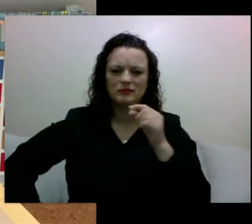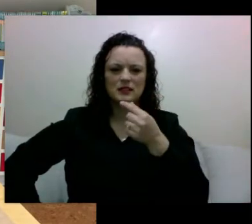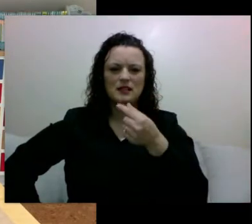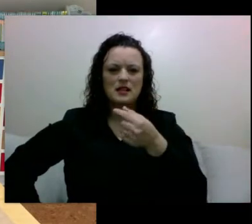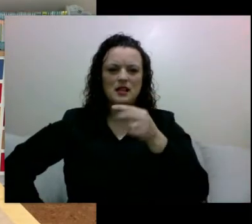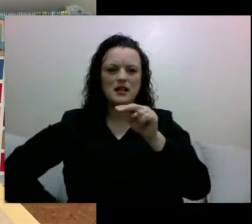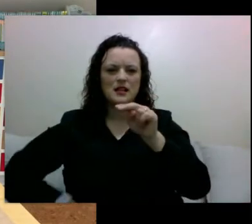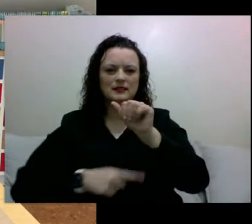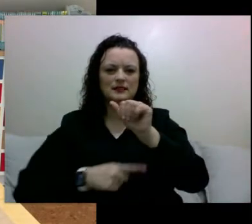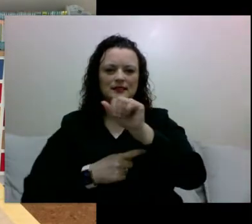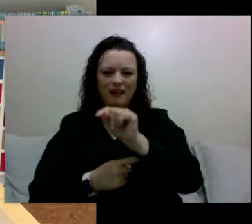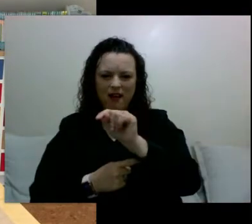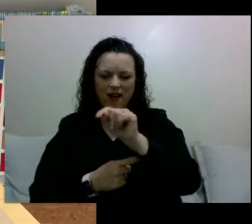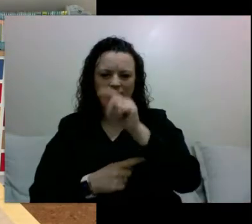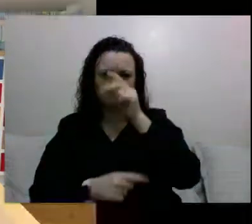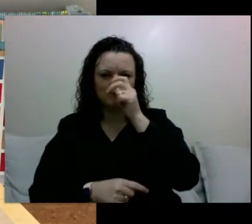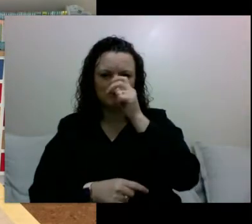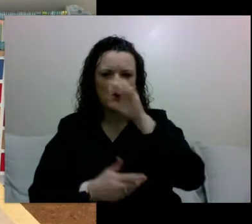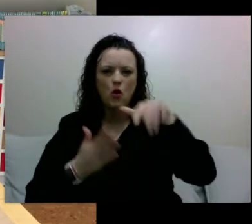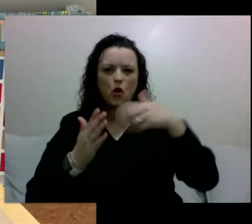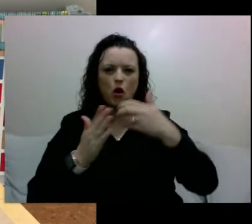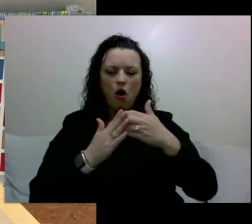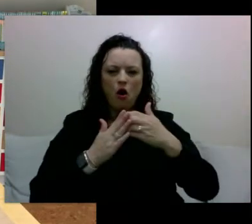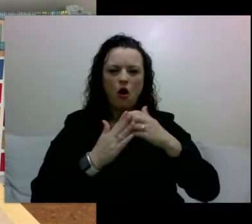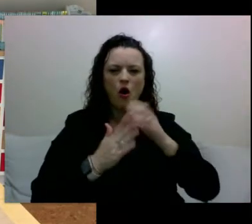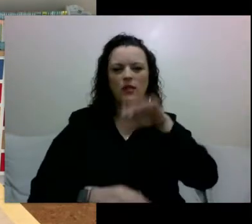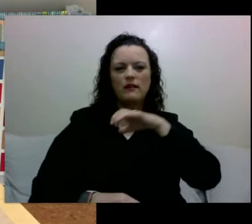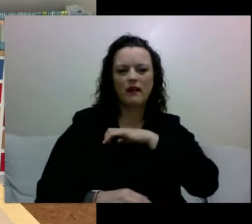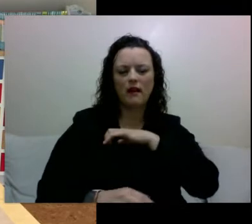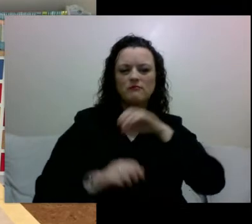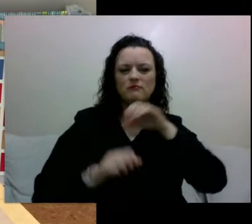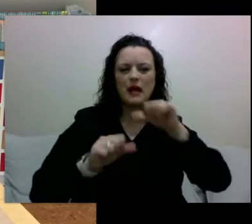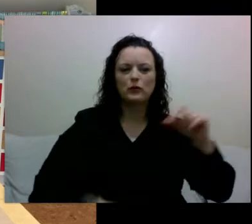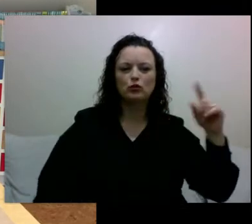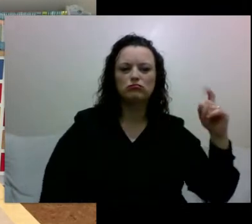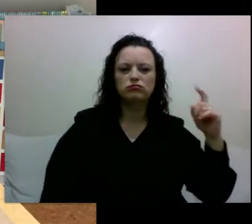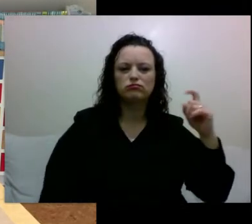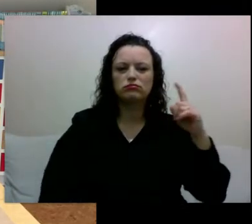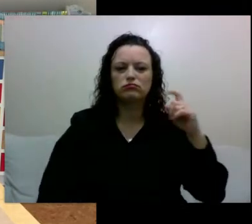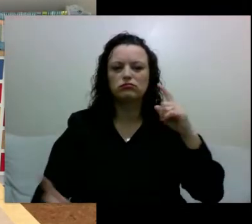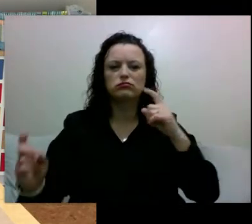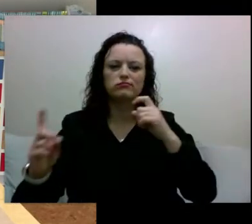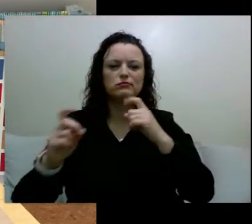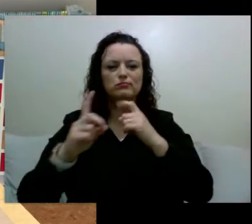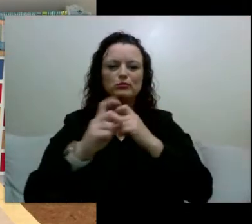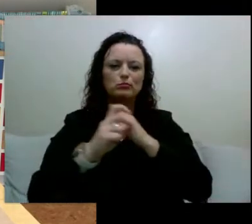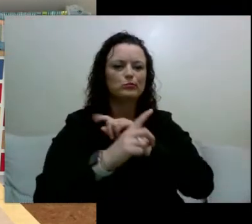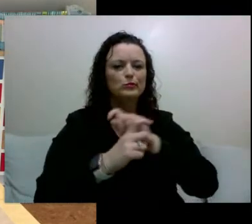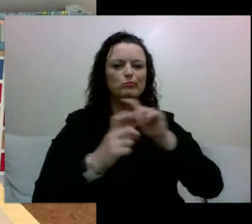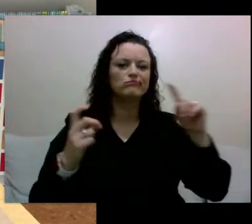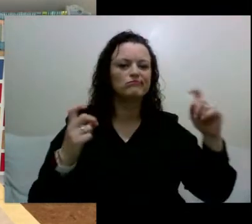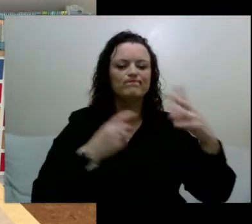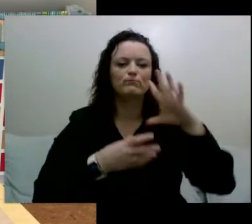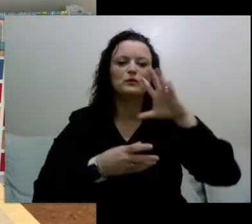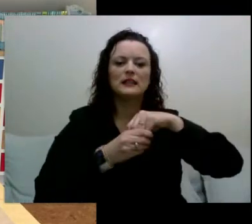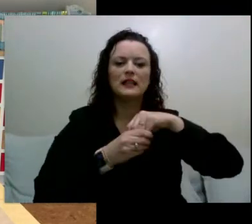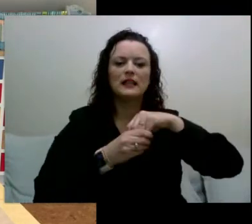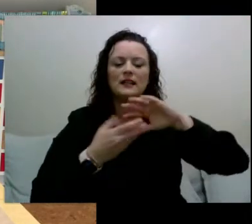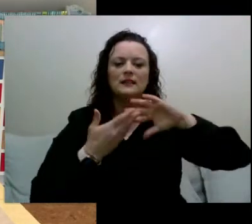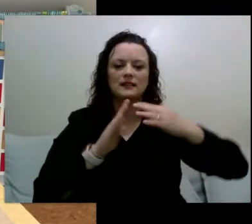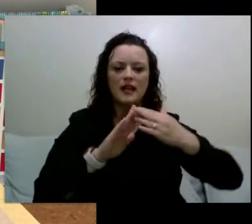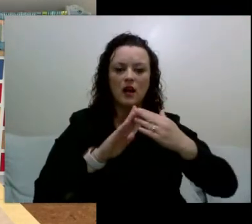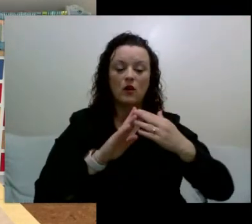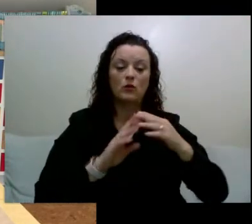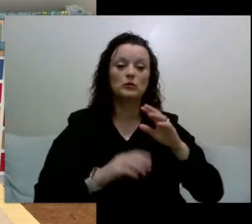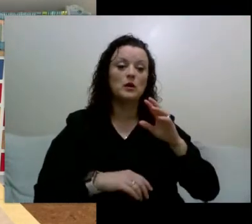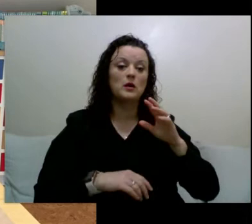those characters get to walk in that town, get to be part of that town? Well, I drew those characters flat,